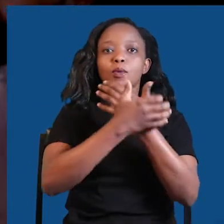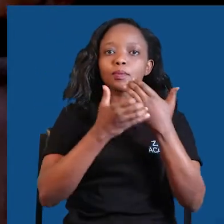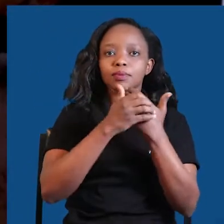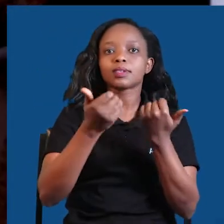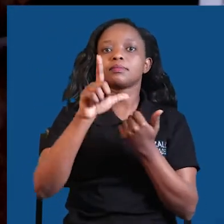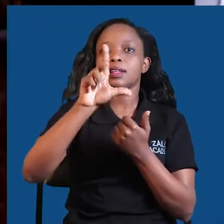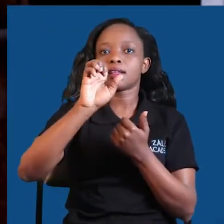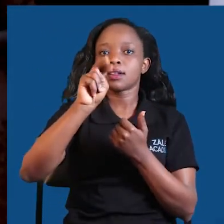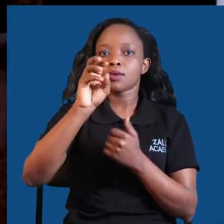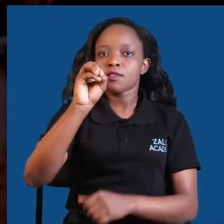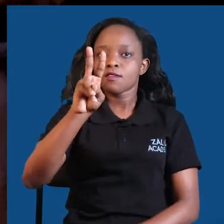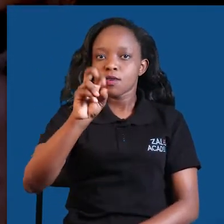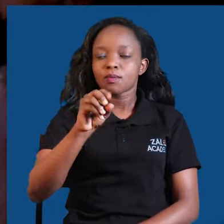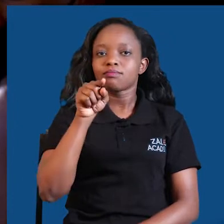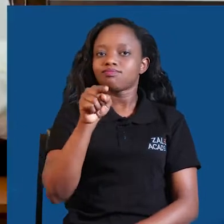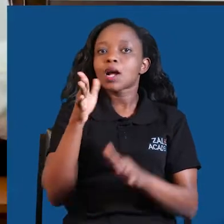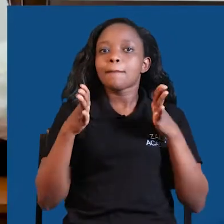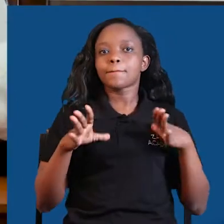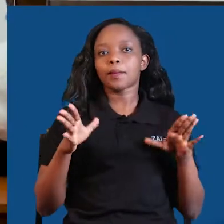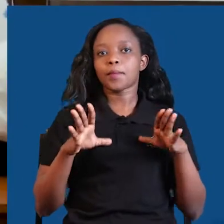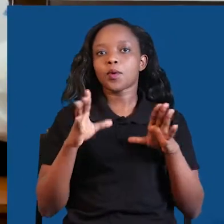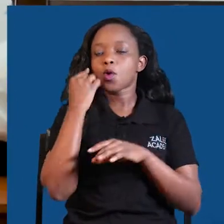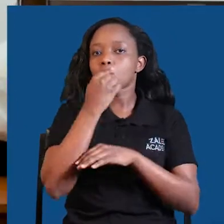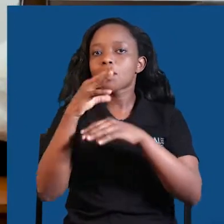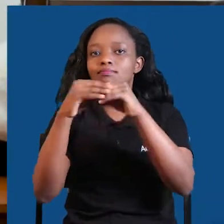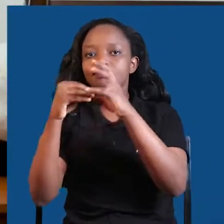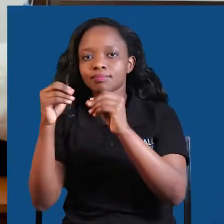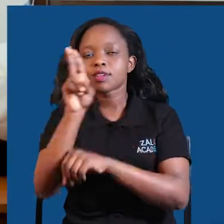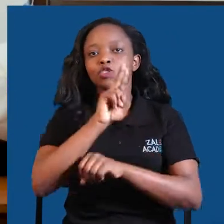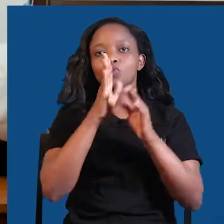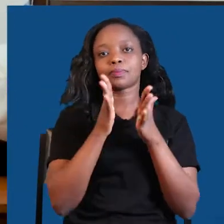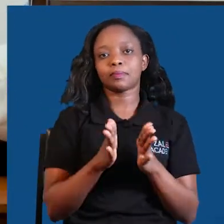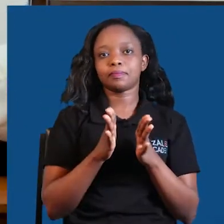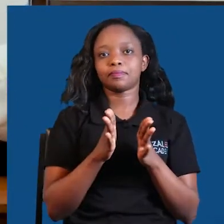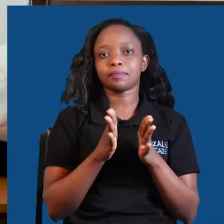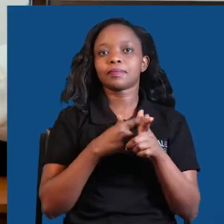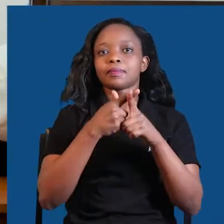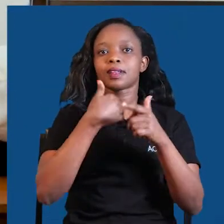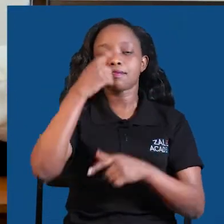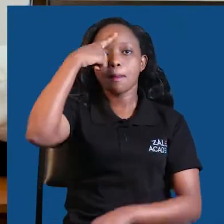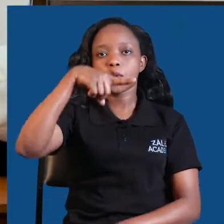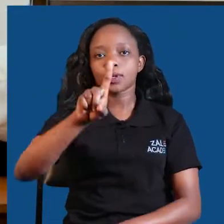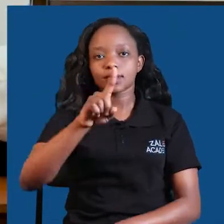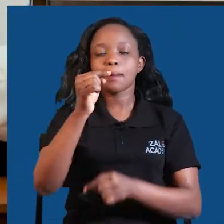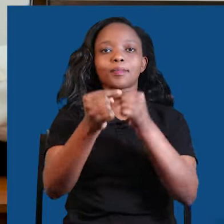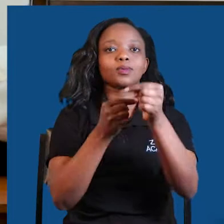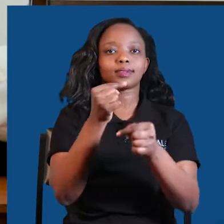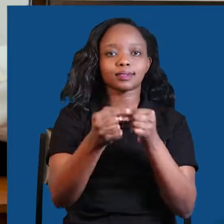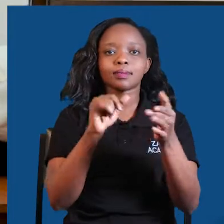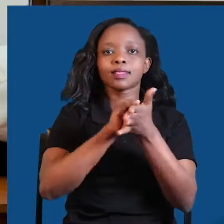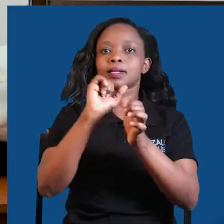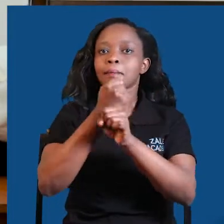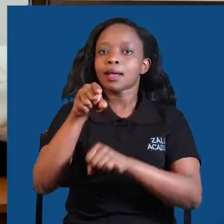up computers. We have Lenovo, Samsung, okay? Those are people who are creators and users, right? Then we have policies